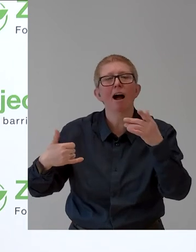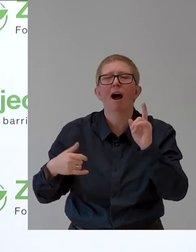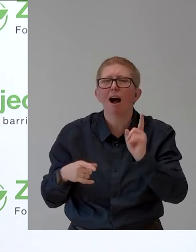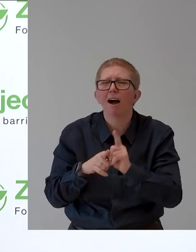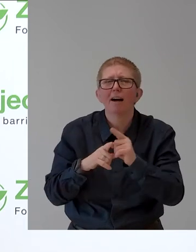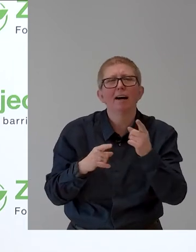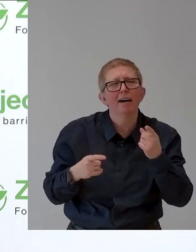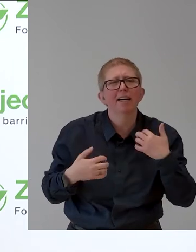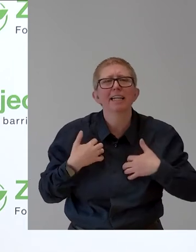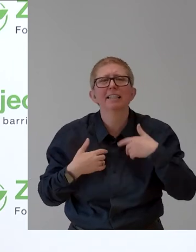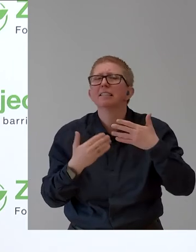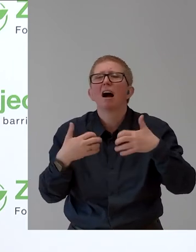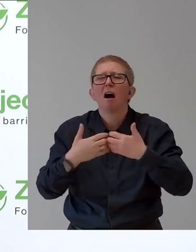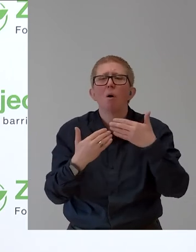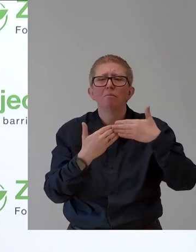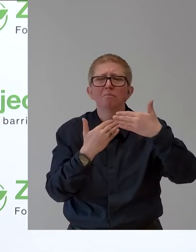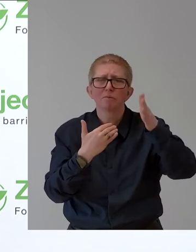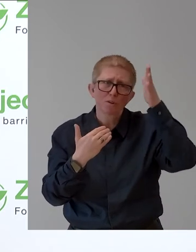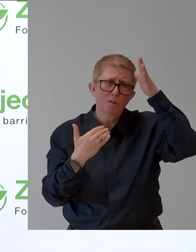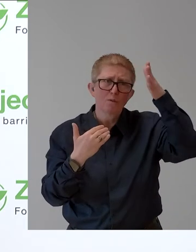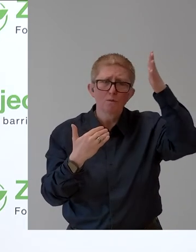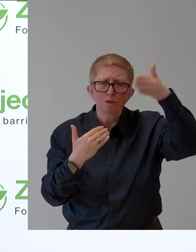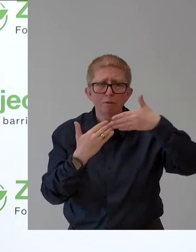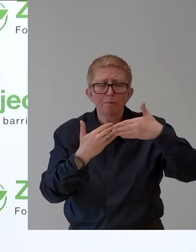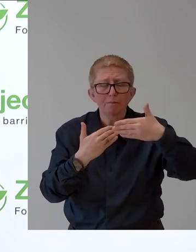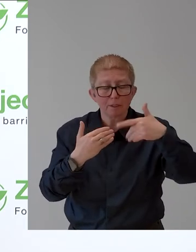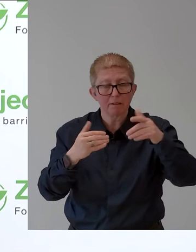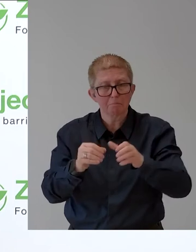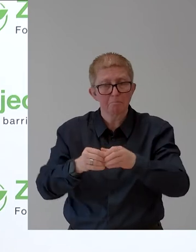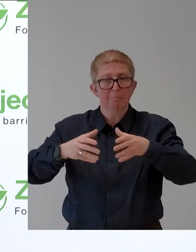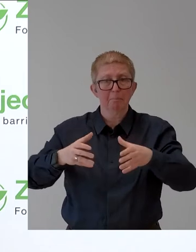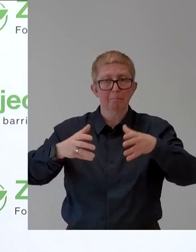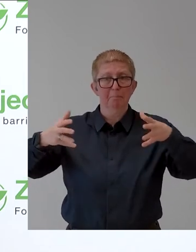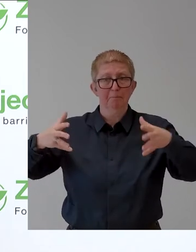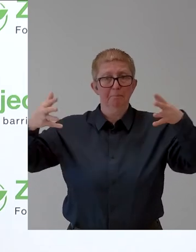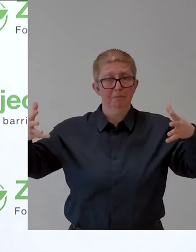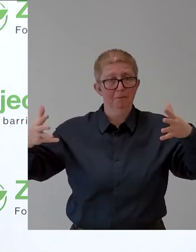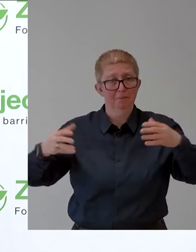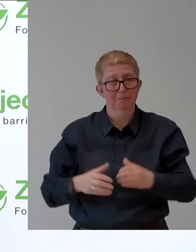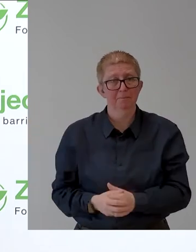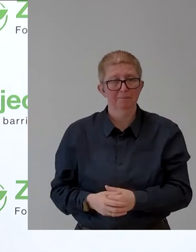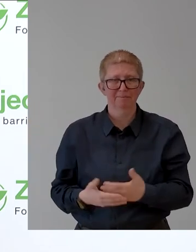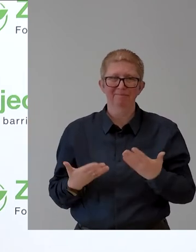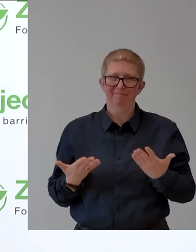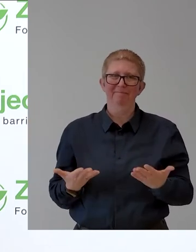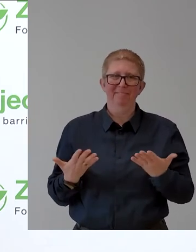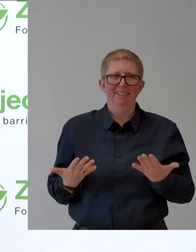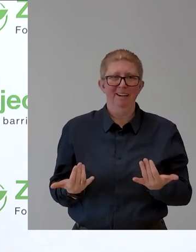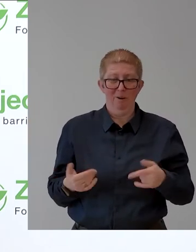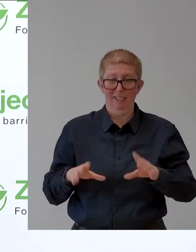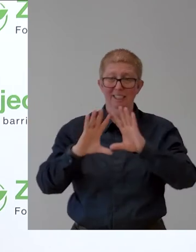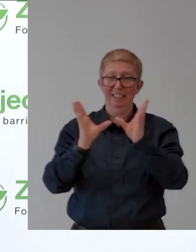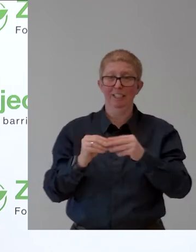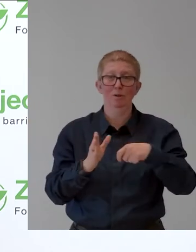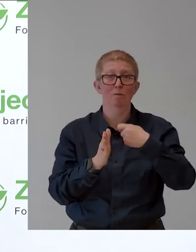their development, what they do in the future, and this helps us that we have the repeating theme. So we had the employment theme in